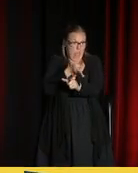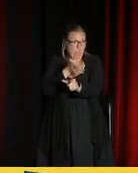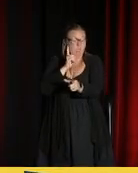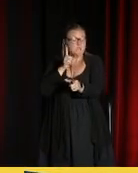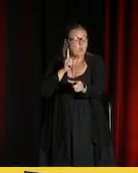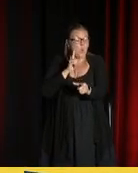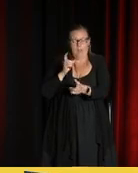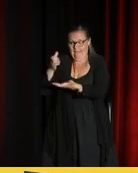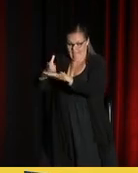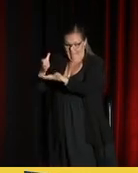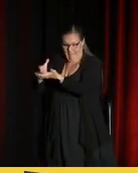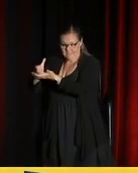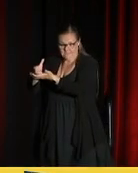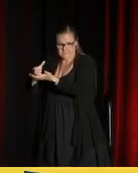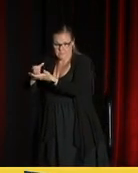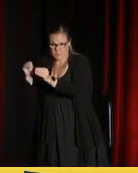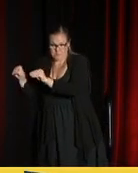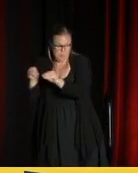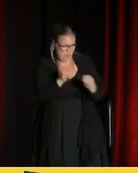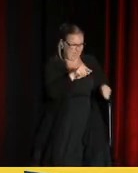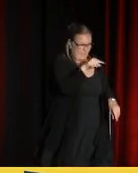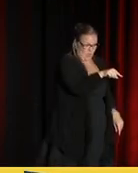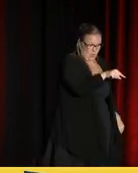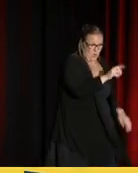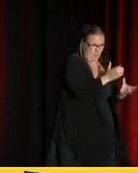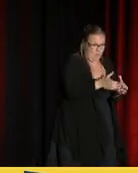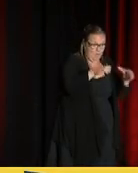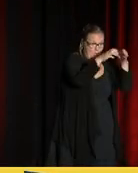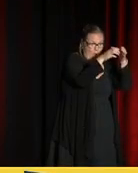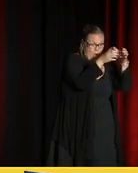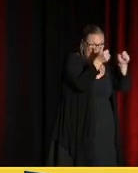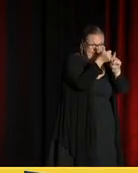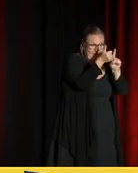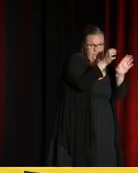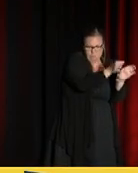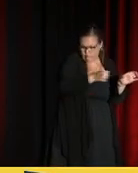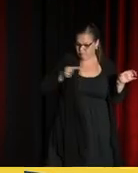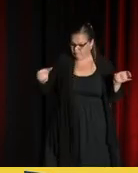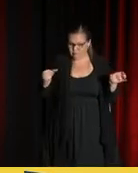to go from this side of the table to this side, and to get the bottle,